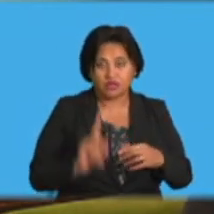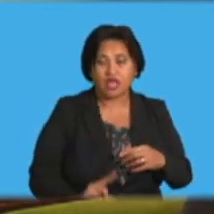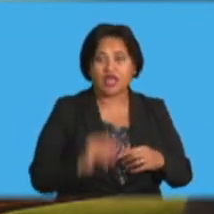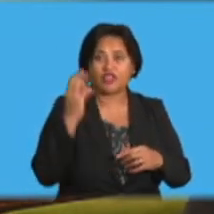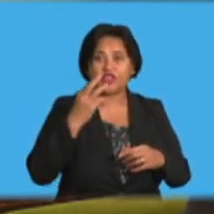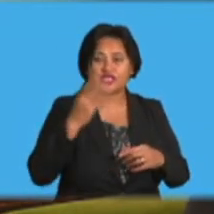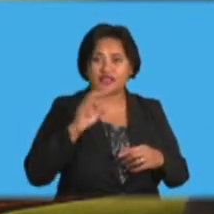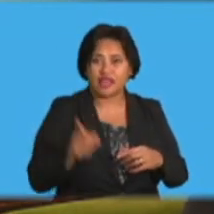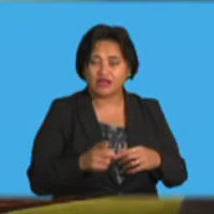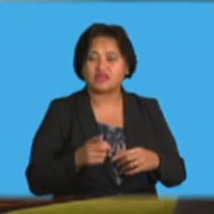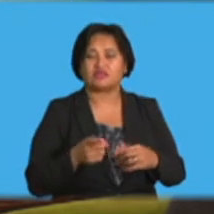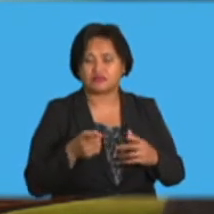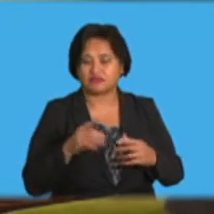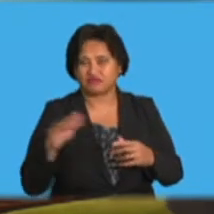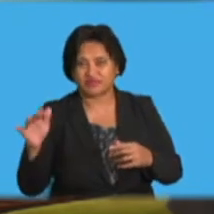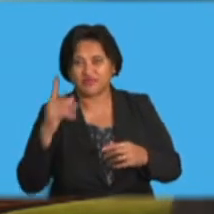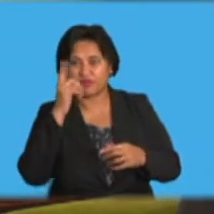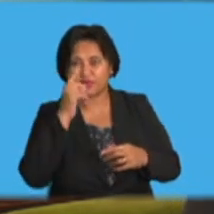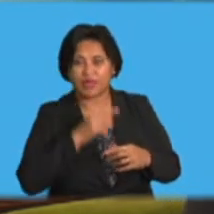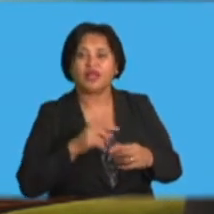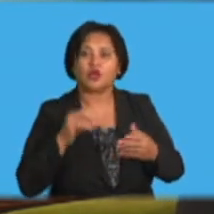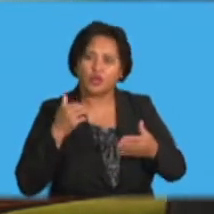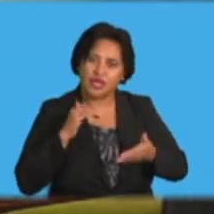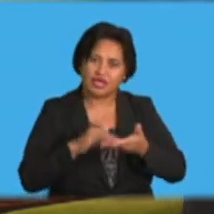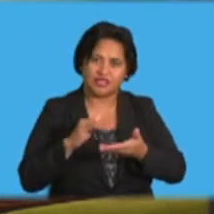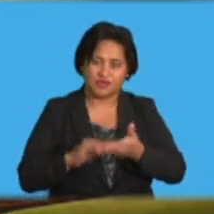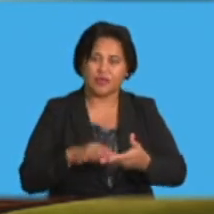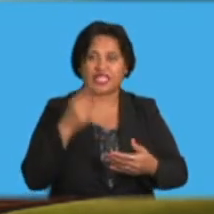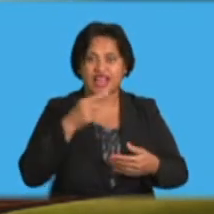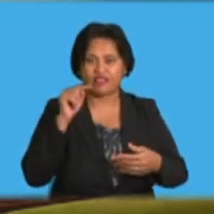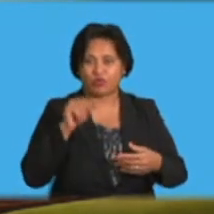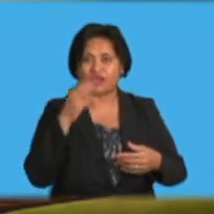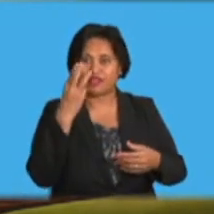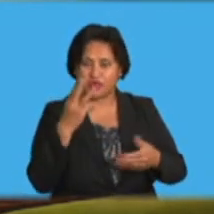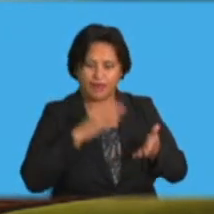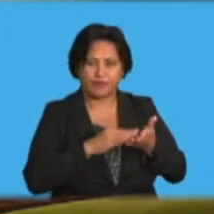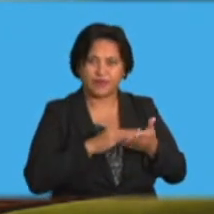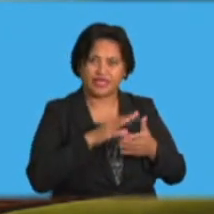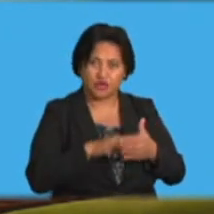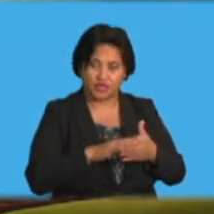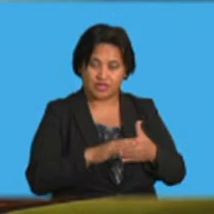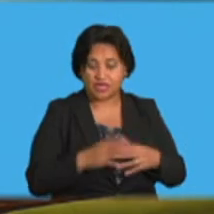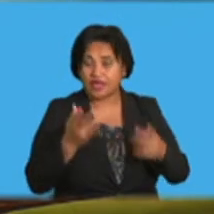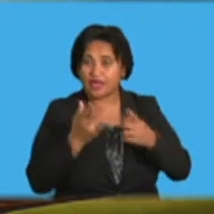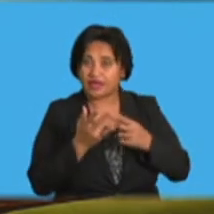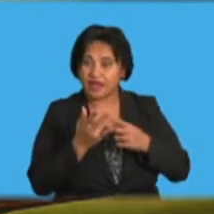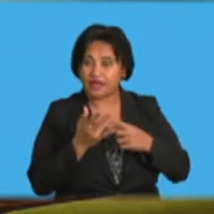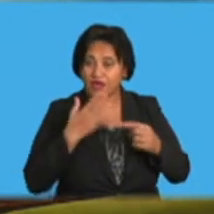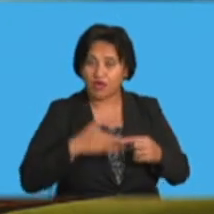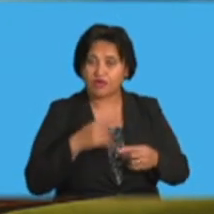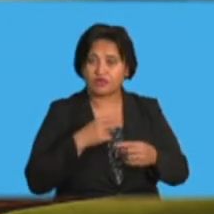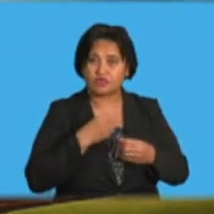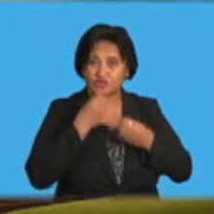13,540 members have been assisted with a value of $11.3 million. Madam Speaker, the other point that I also wanted to highlight was